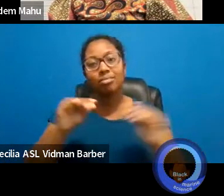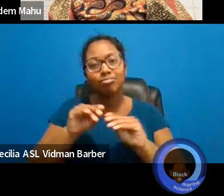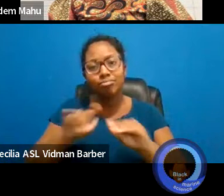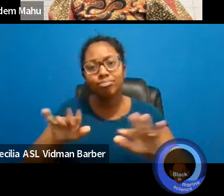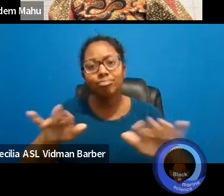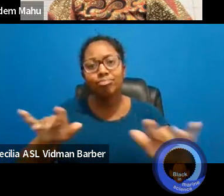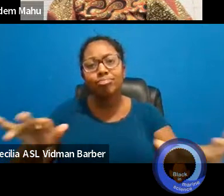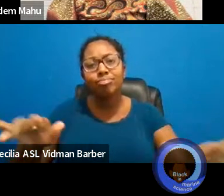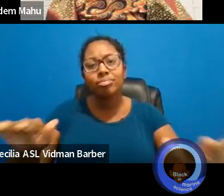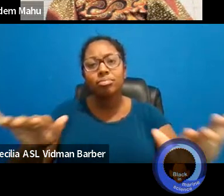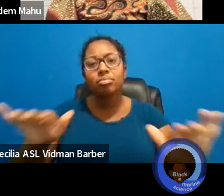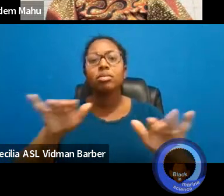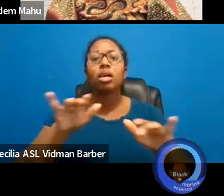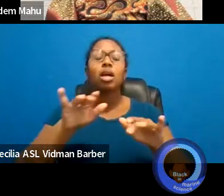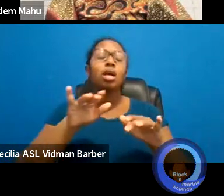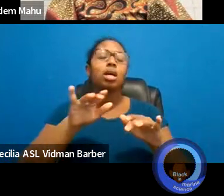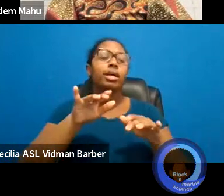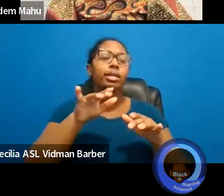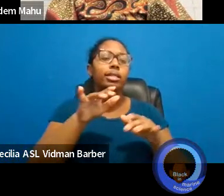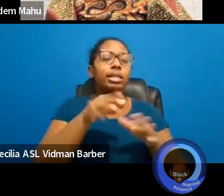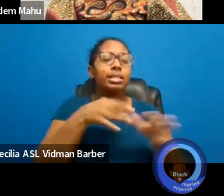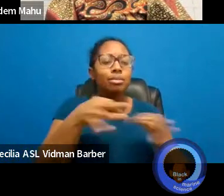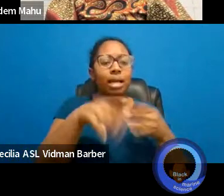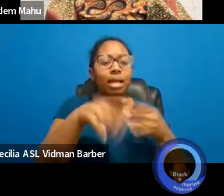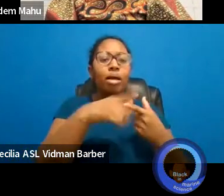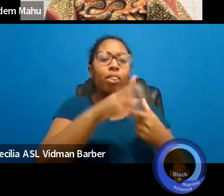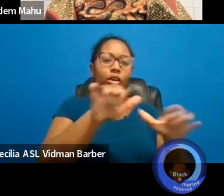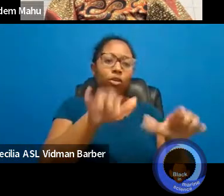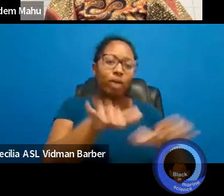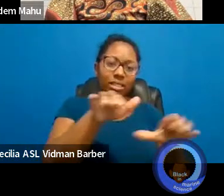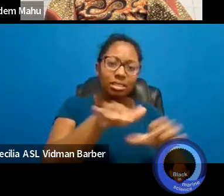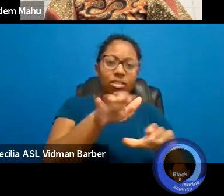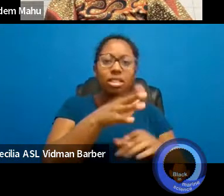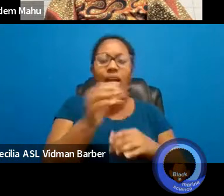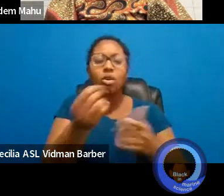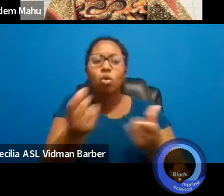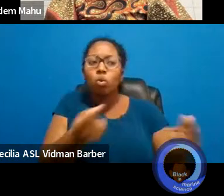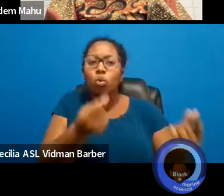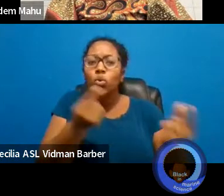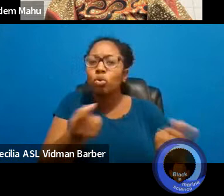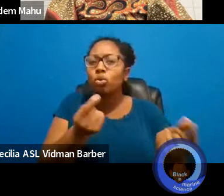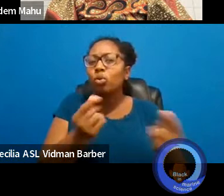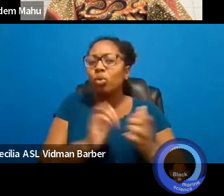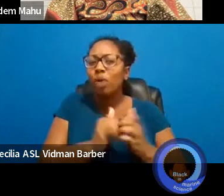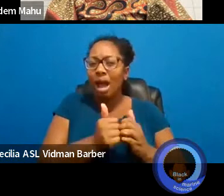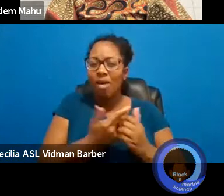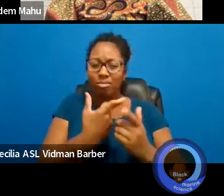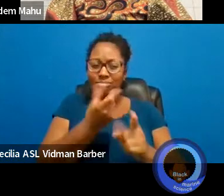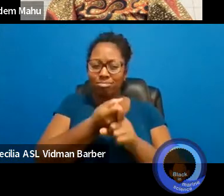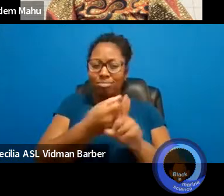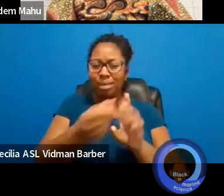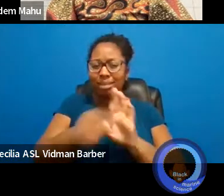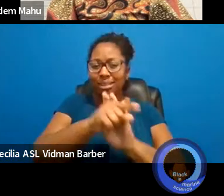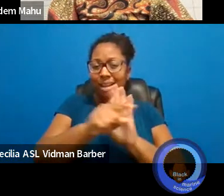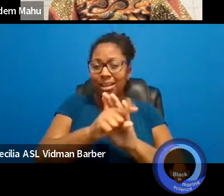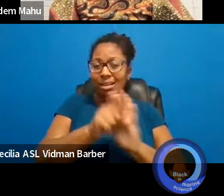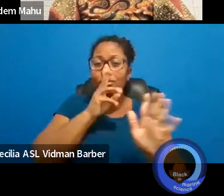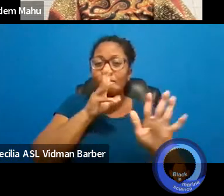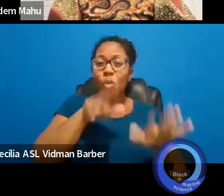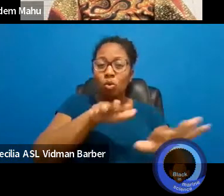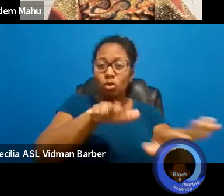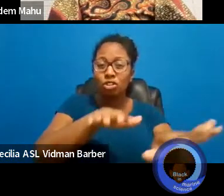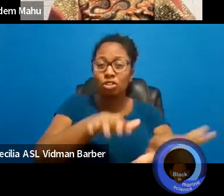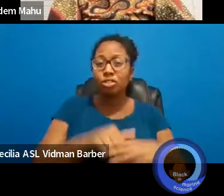some of their activities and some of their, what they do that have negative impact on marine or the